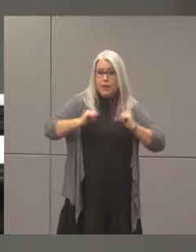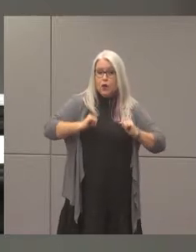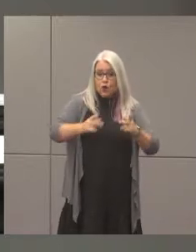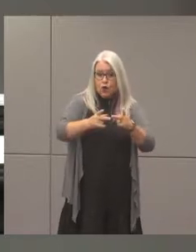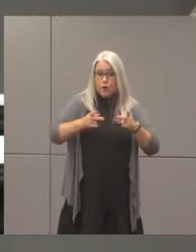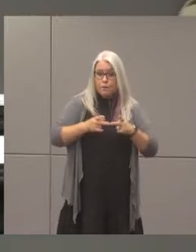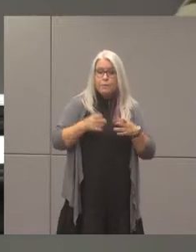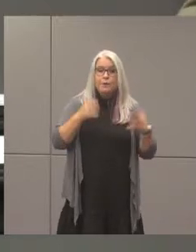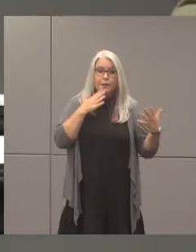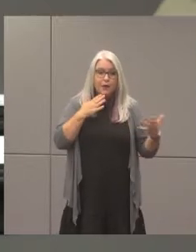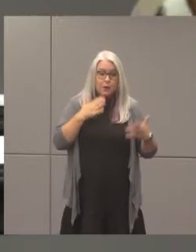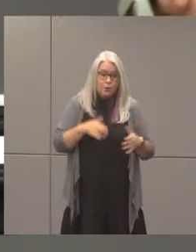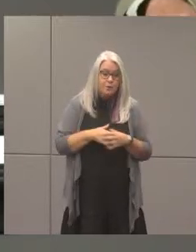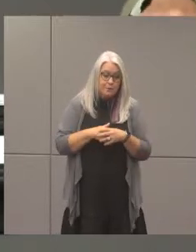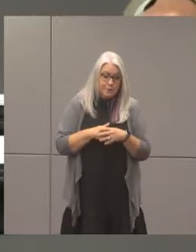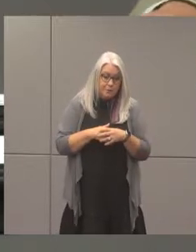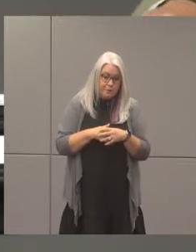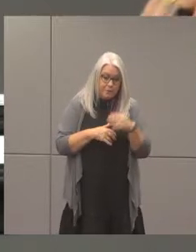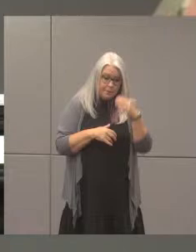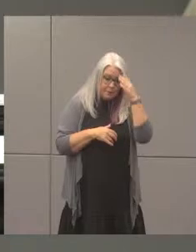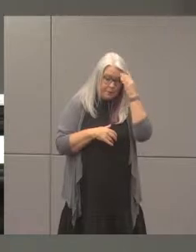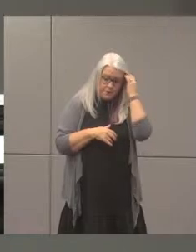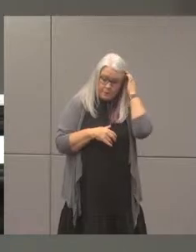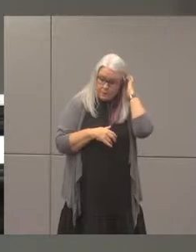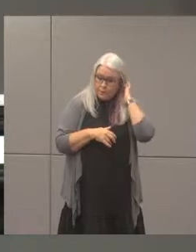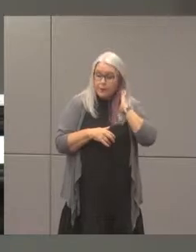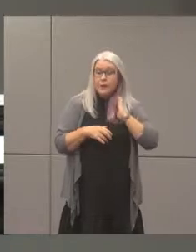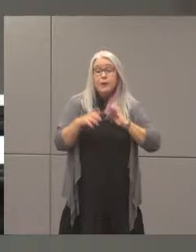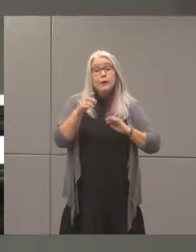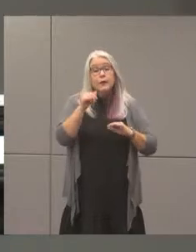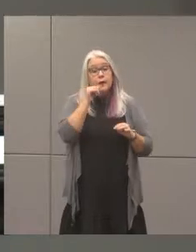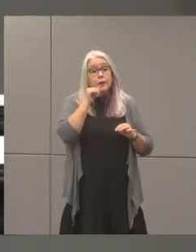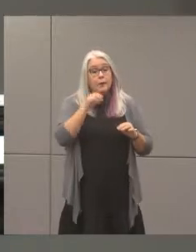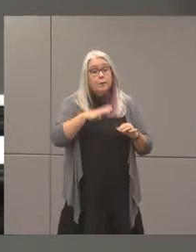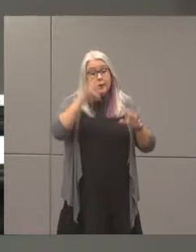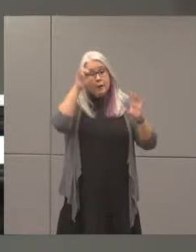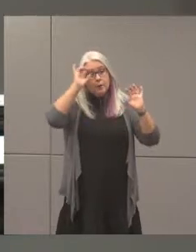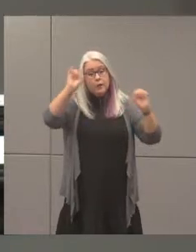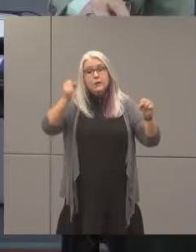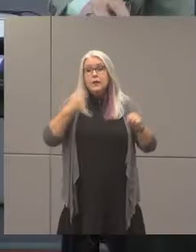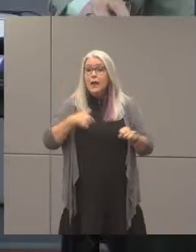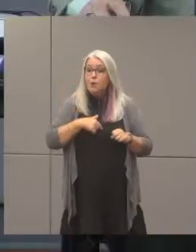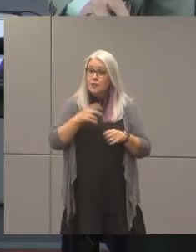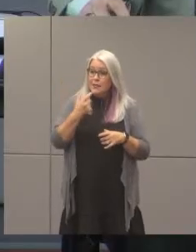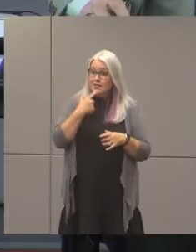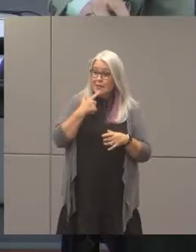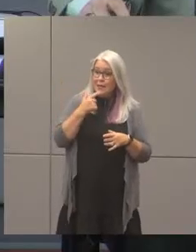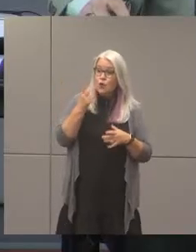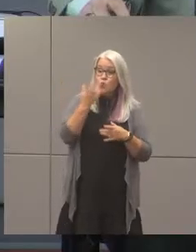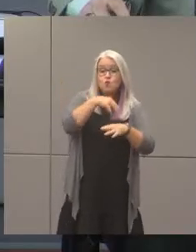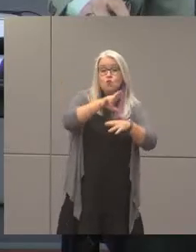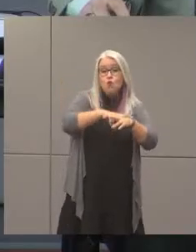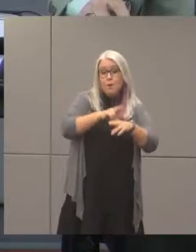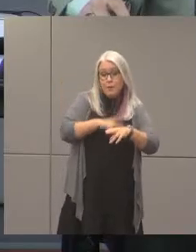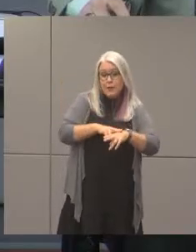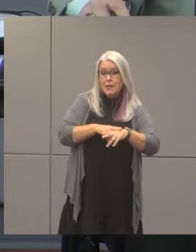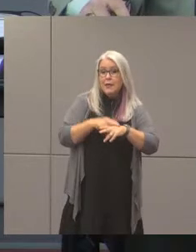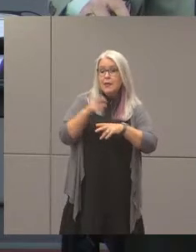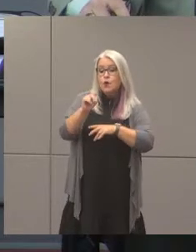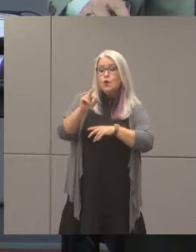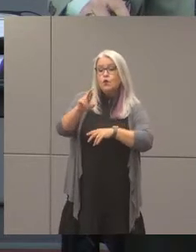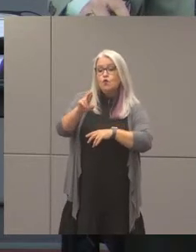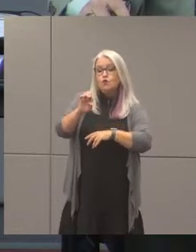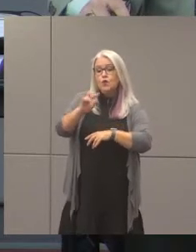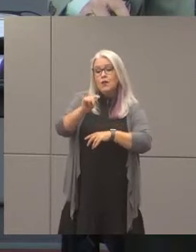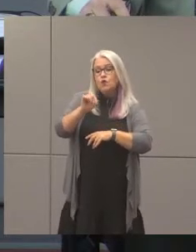Thank you very much. Now, I was going to say that we usually have the retreat, if it's in the day, at noon to give